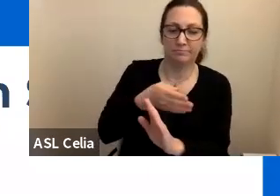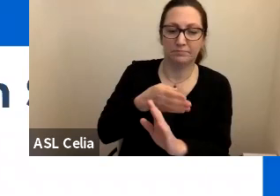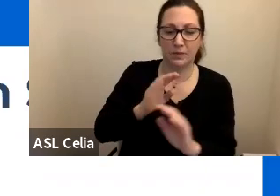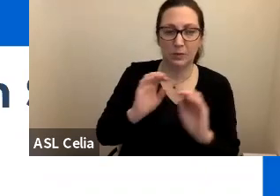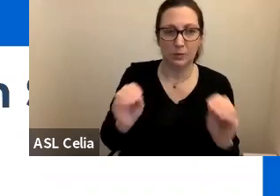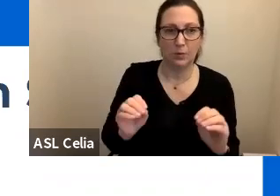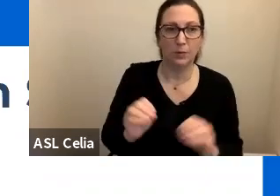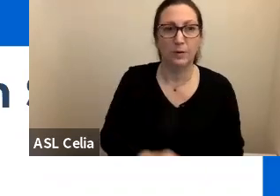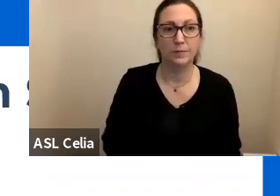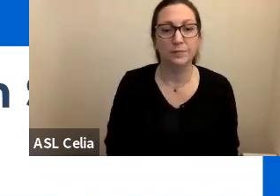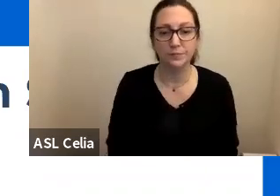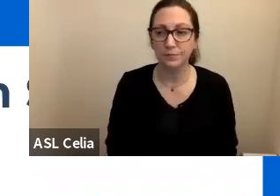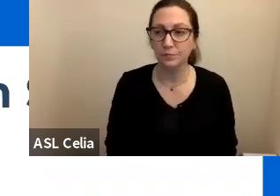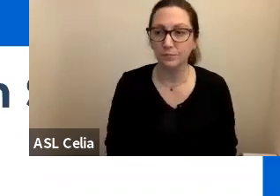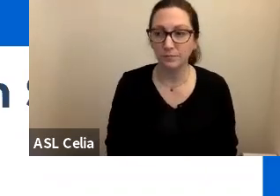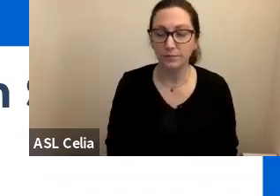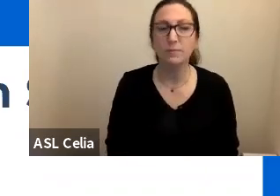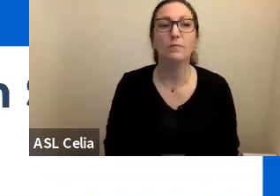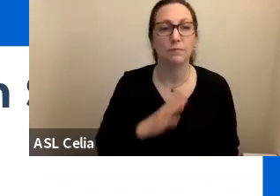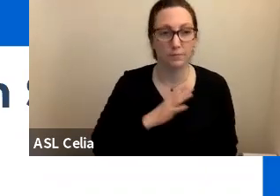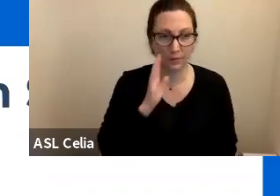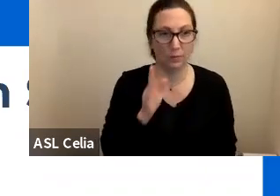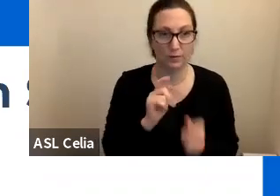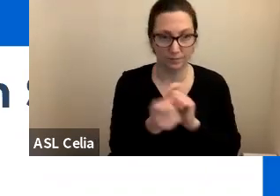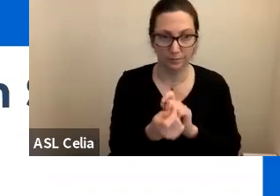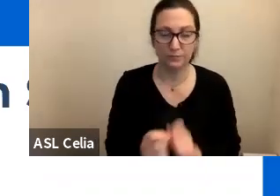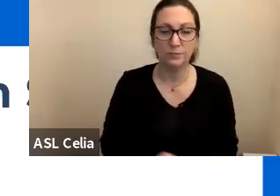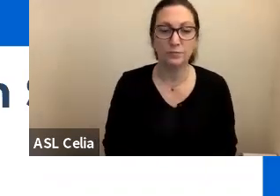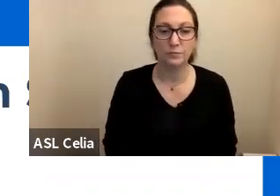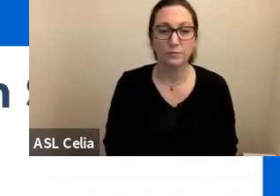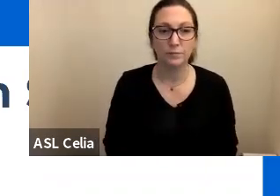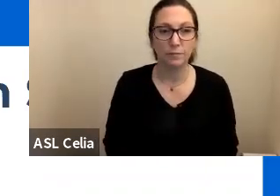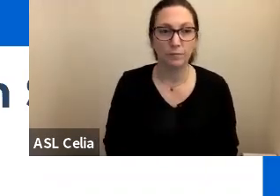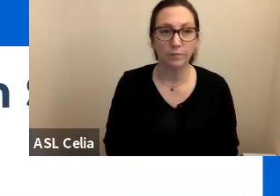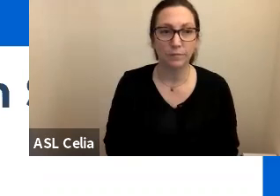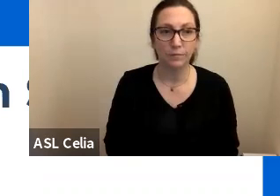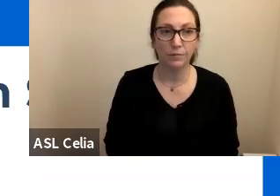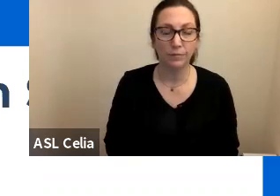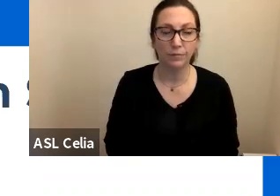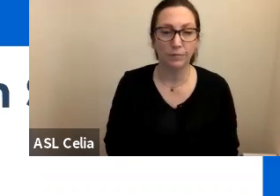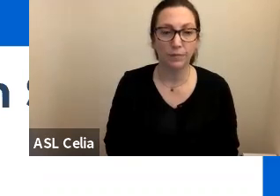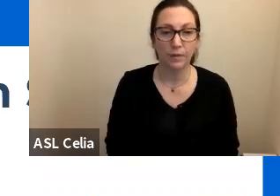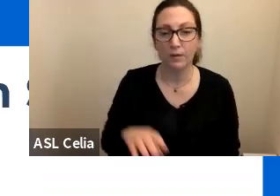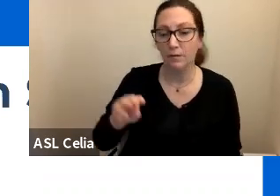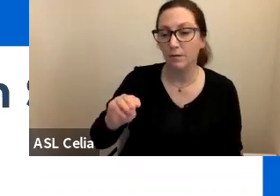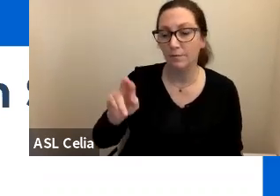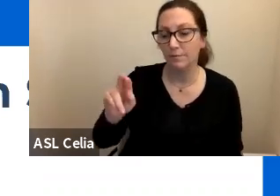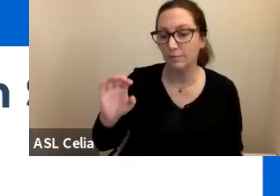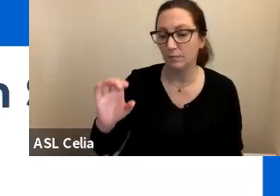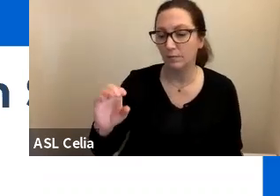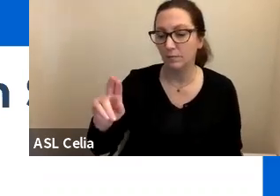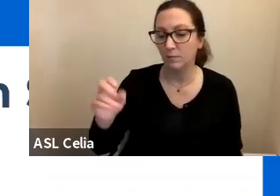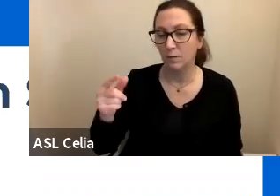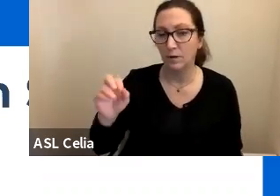online. Yeah. We can make that adjustment as well. Thank you. Mr. Kreger.